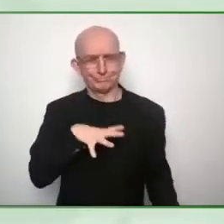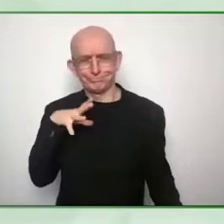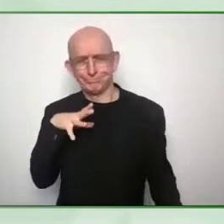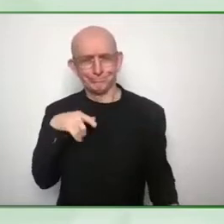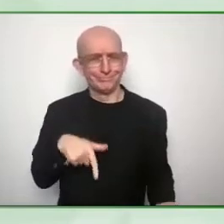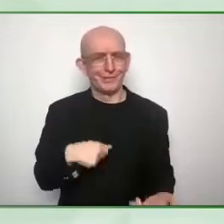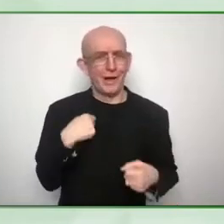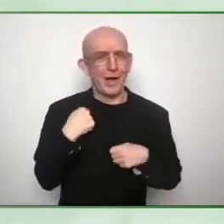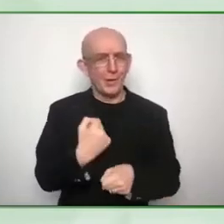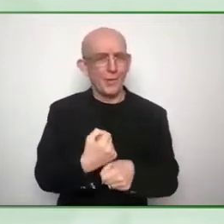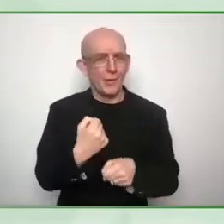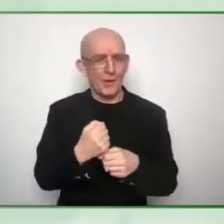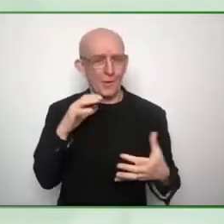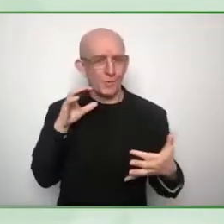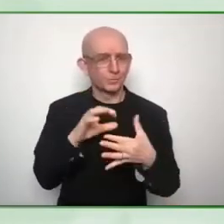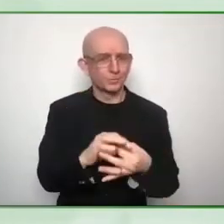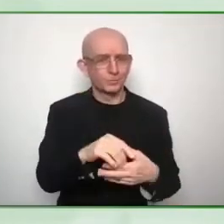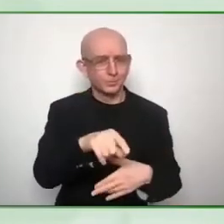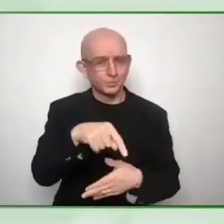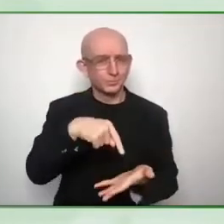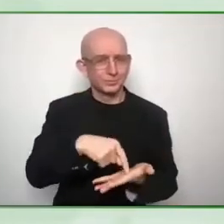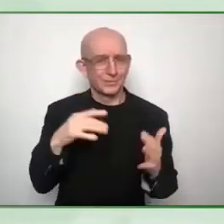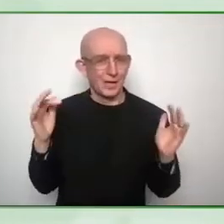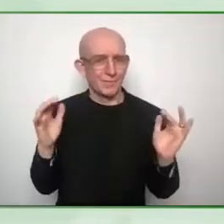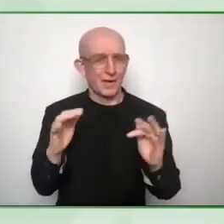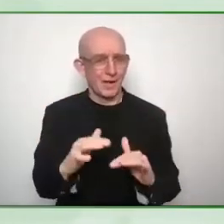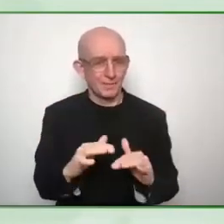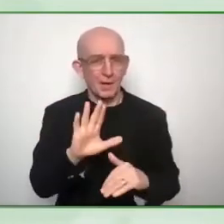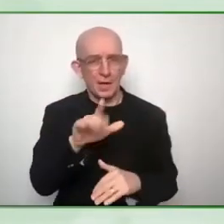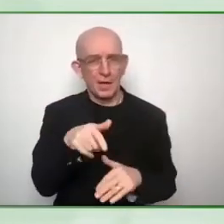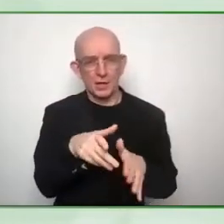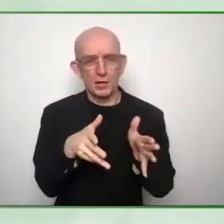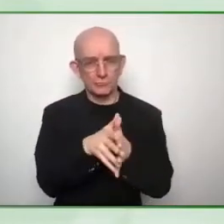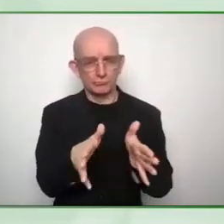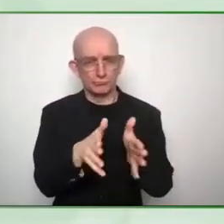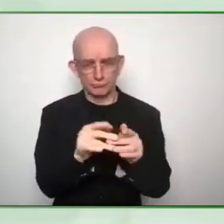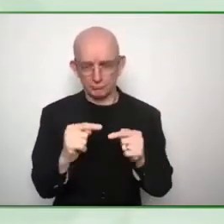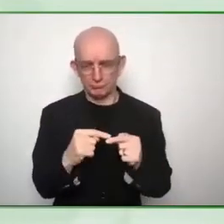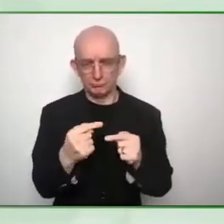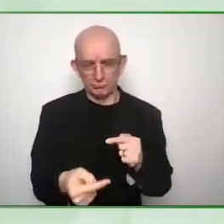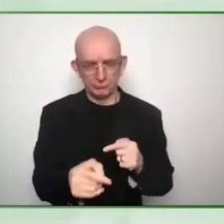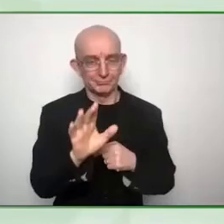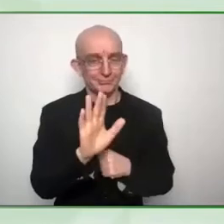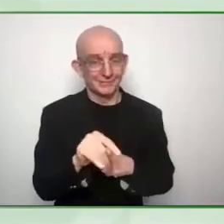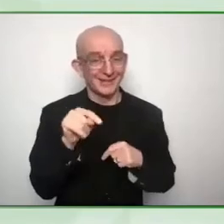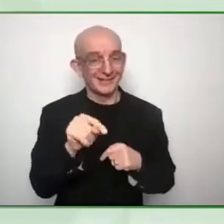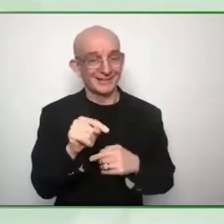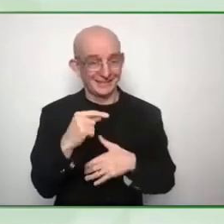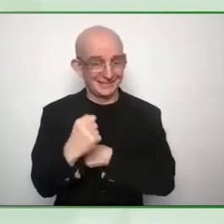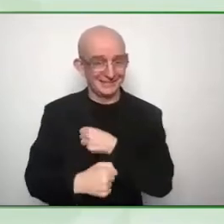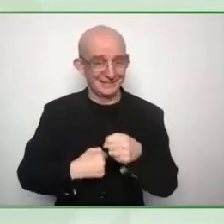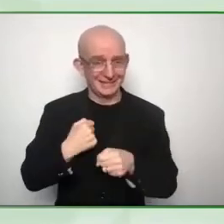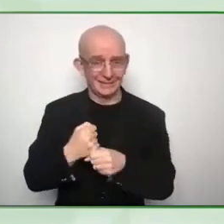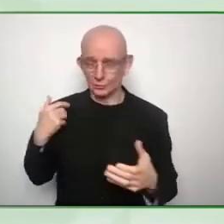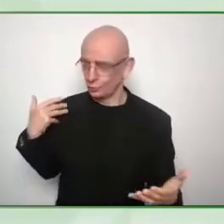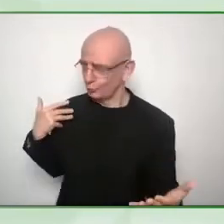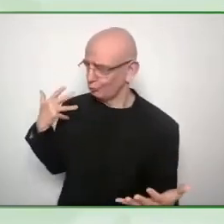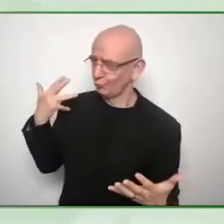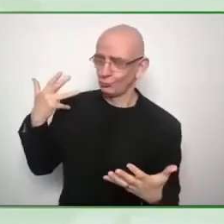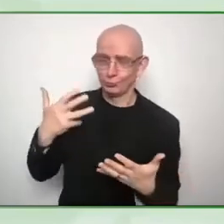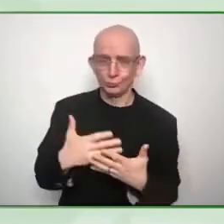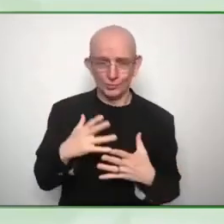into a facility that is really going to continue to promote the things that we have been doing as a passion